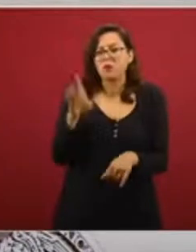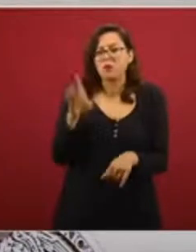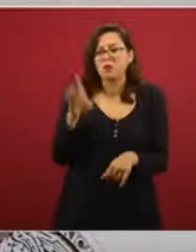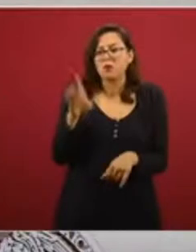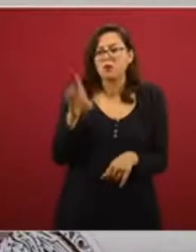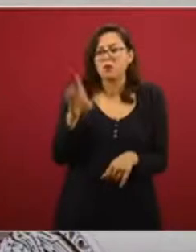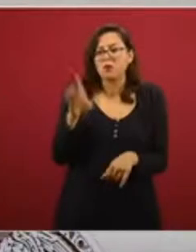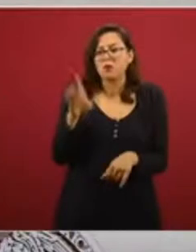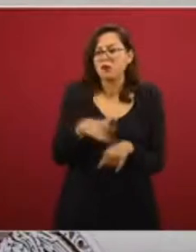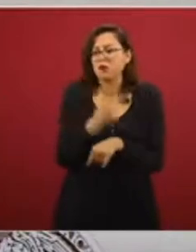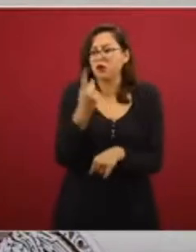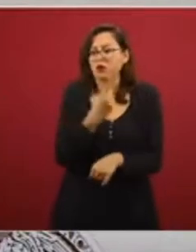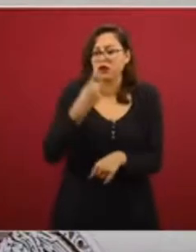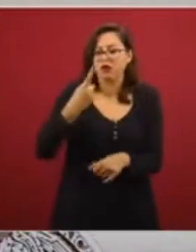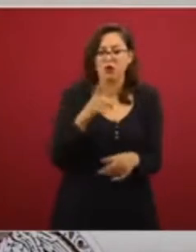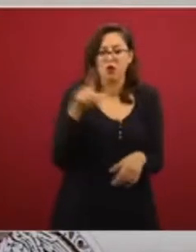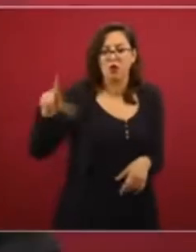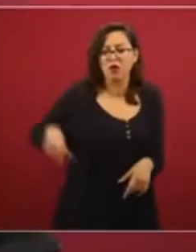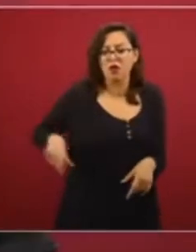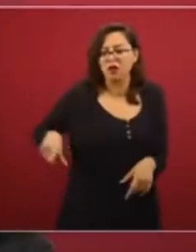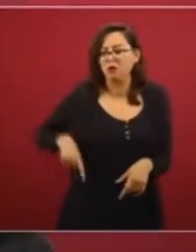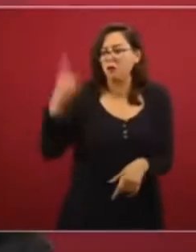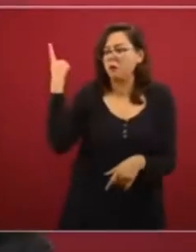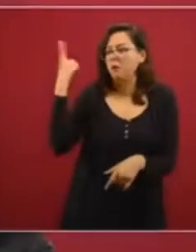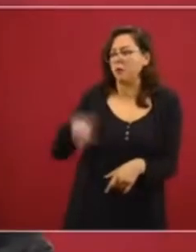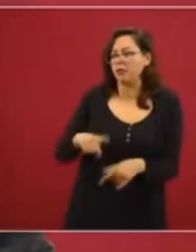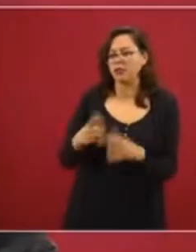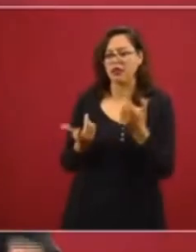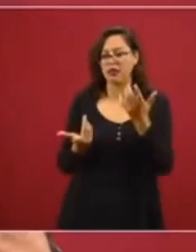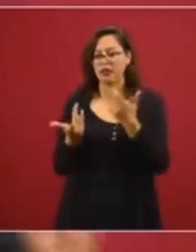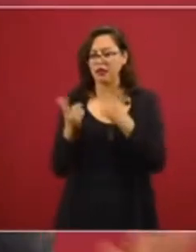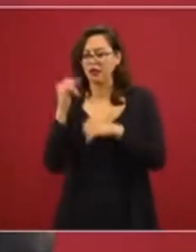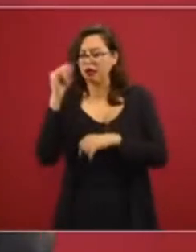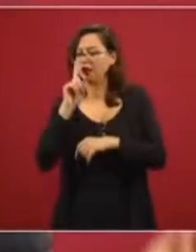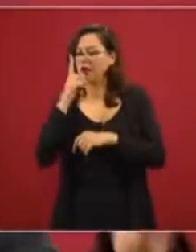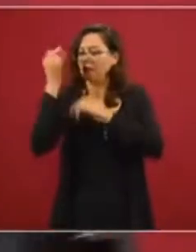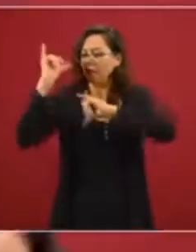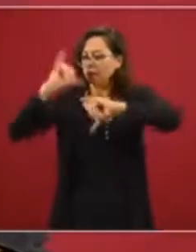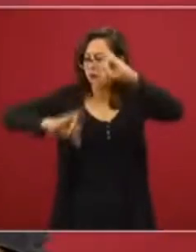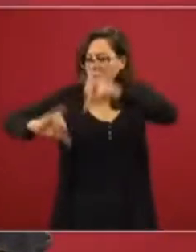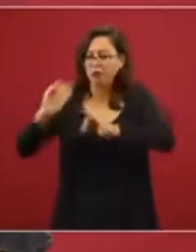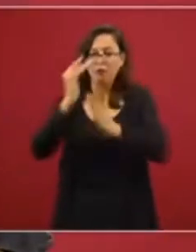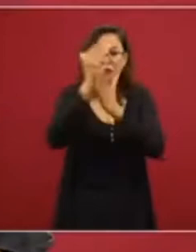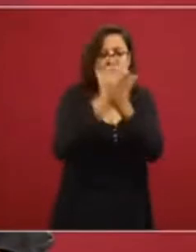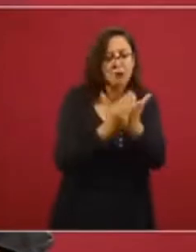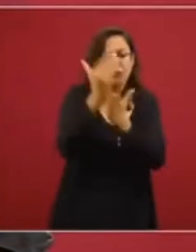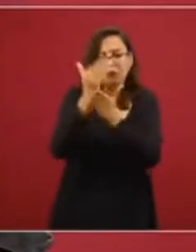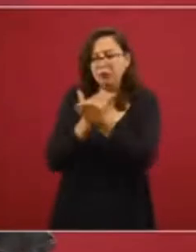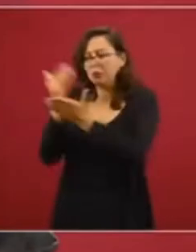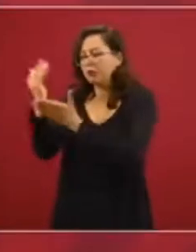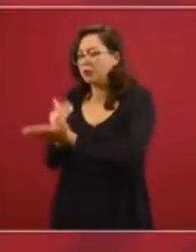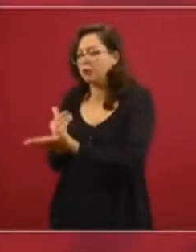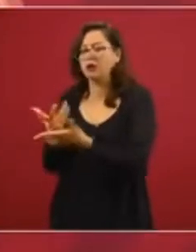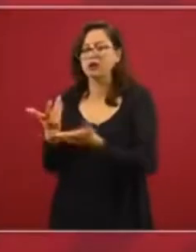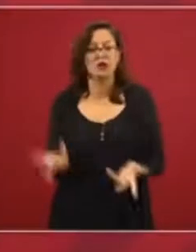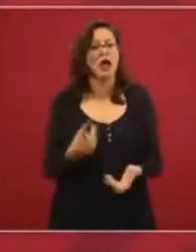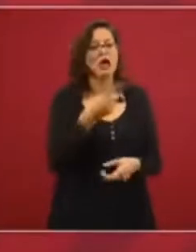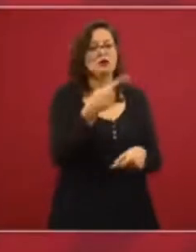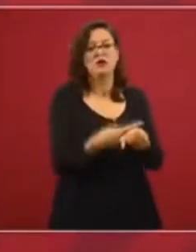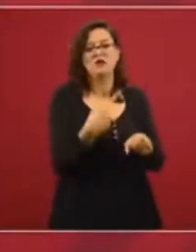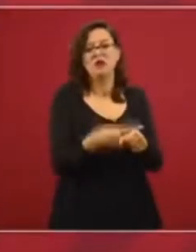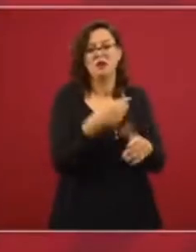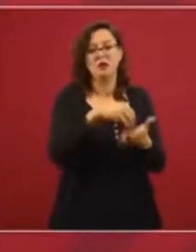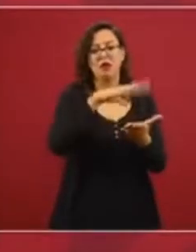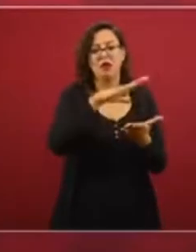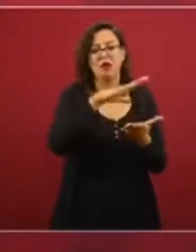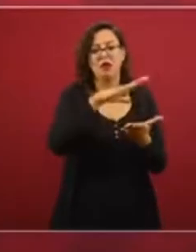tests. Y quisieran poner en la interpretación como que se reducen los casos registrados porque se reduce el